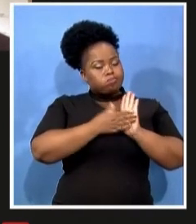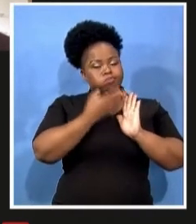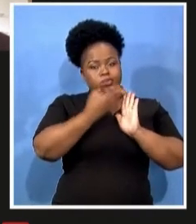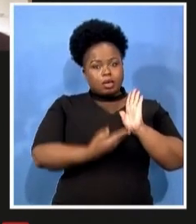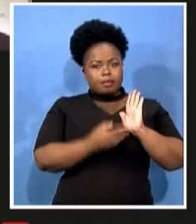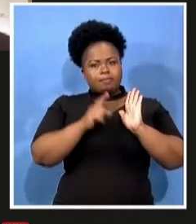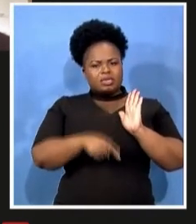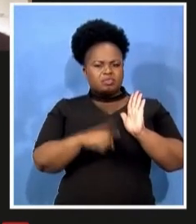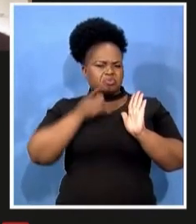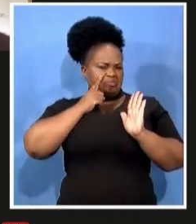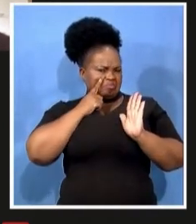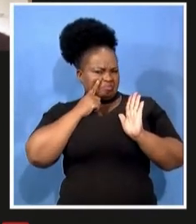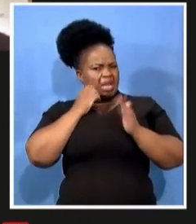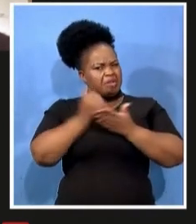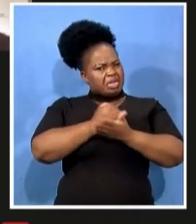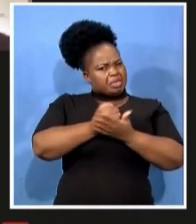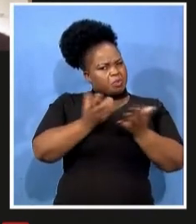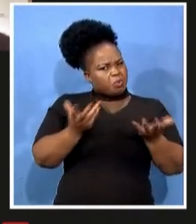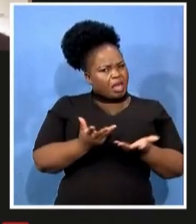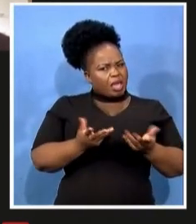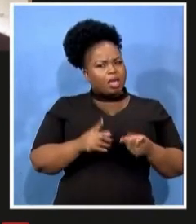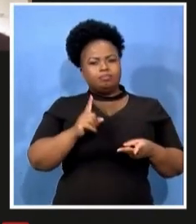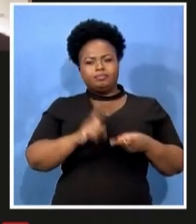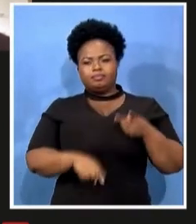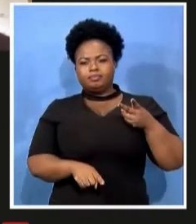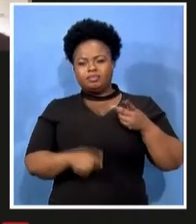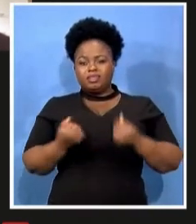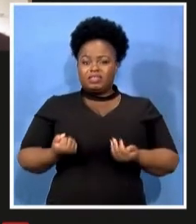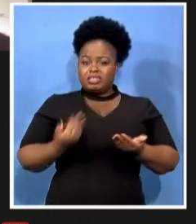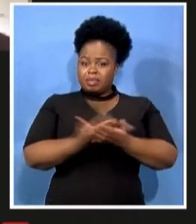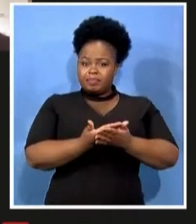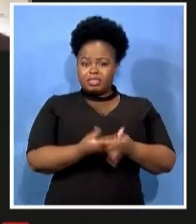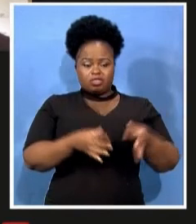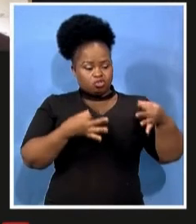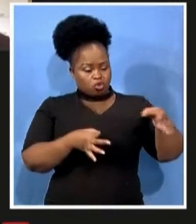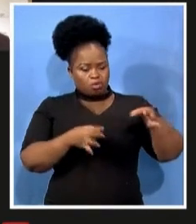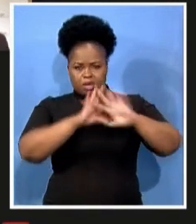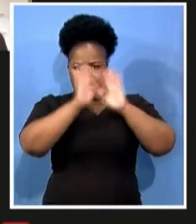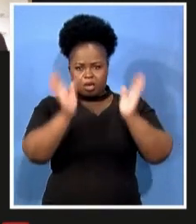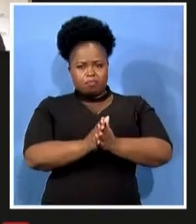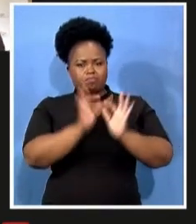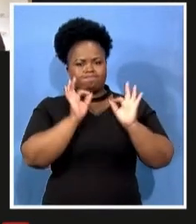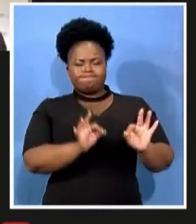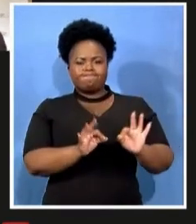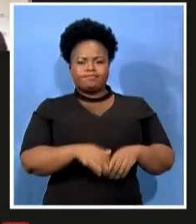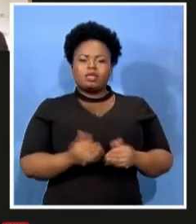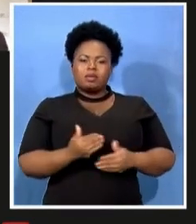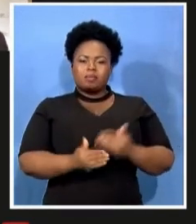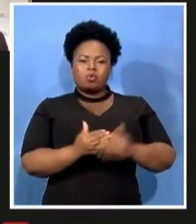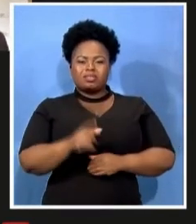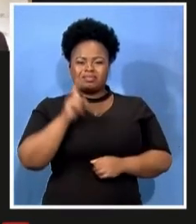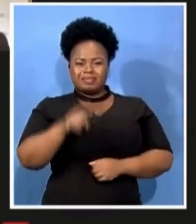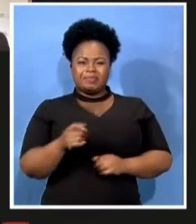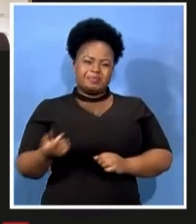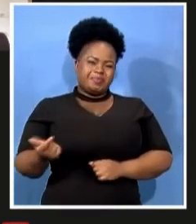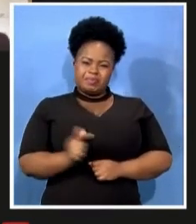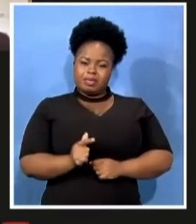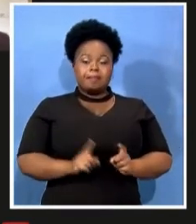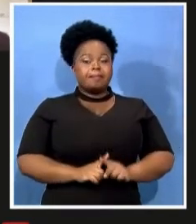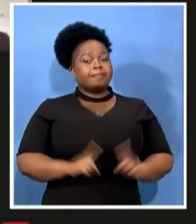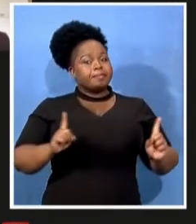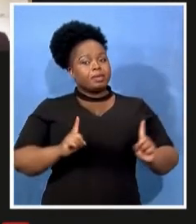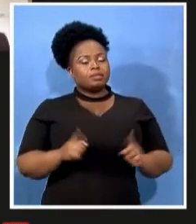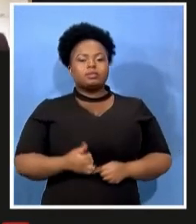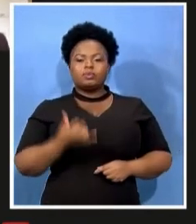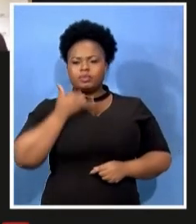that they have submitted the necessary documentation. The process has to be done properly. But what we are having is that the SAPRA has